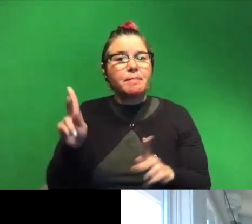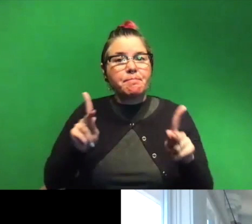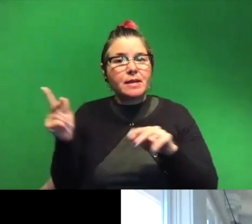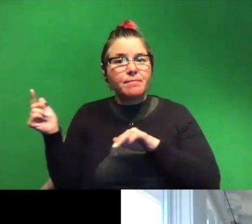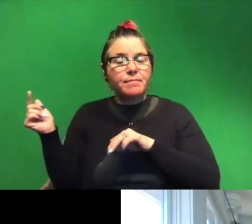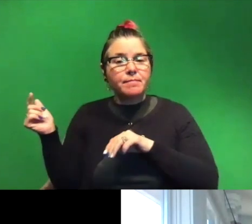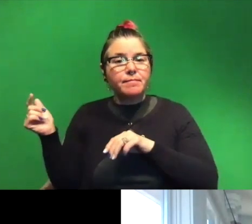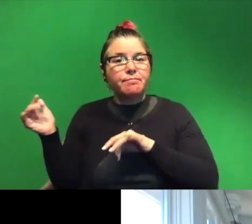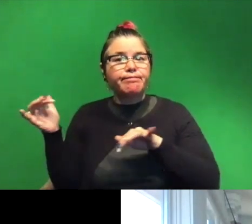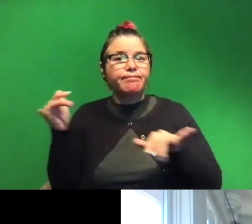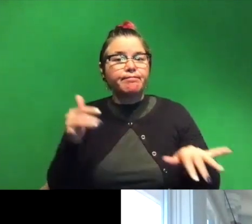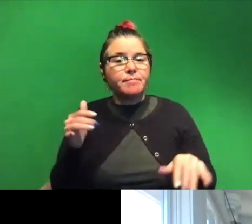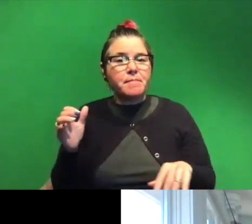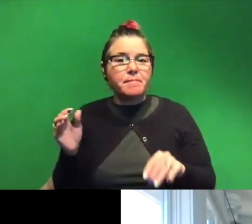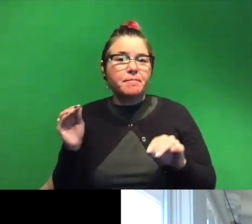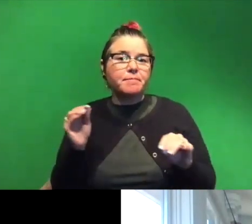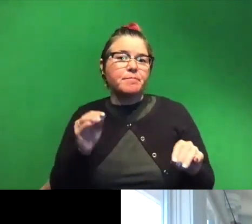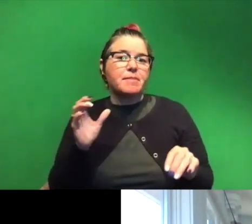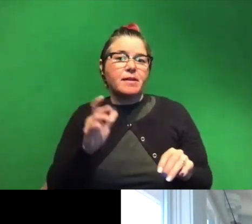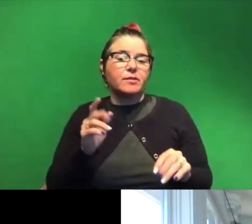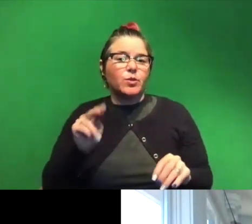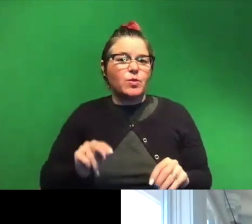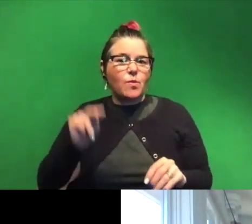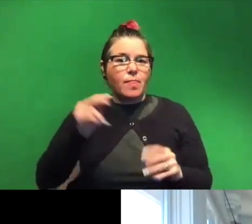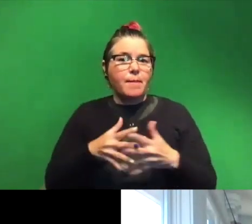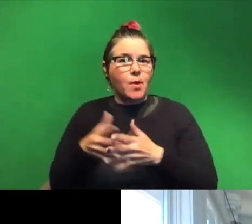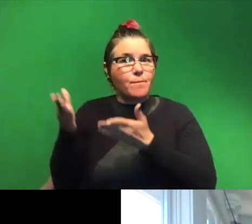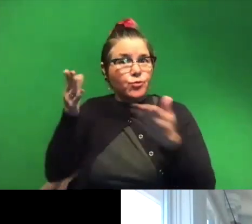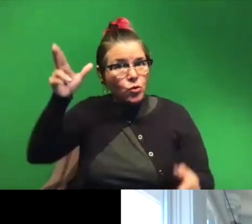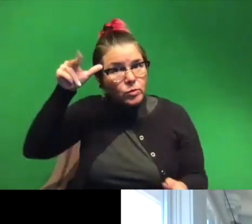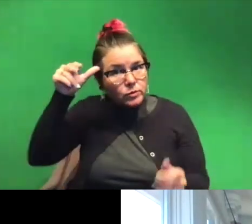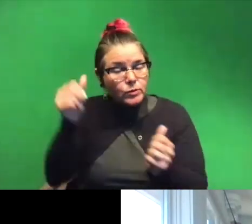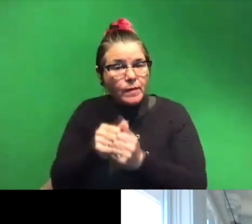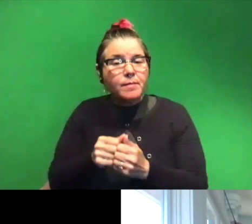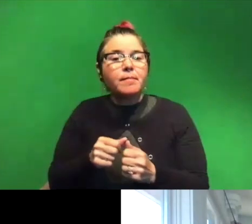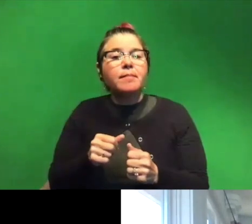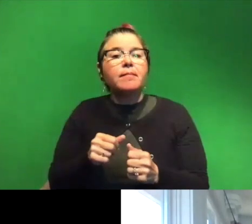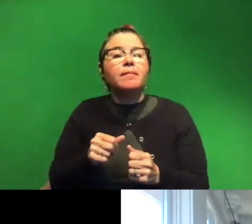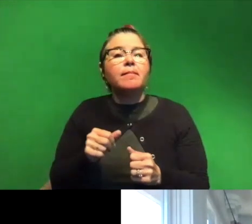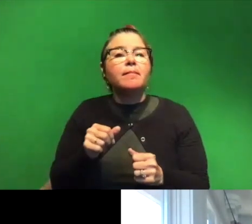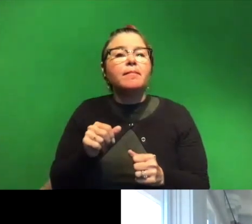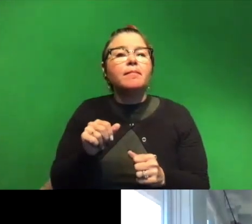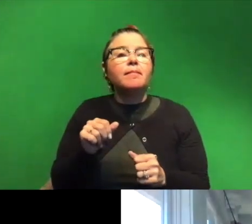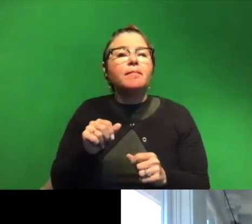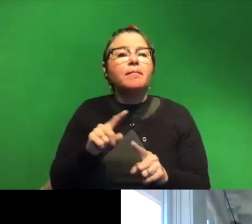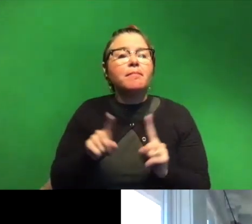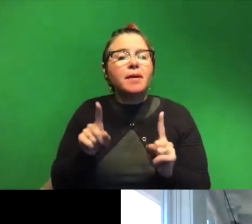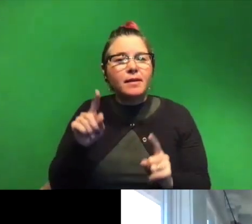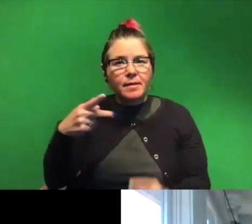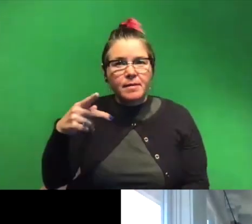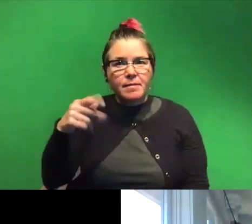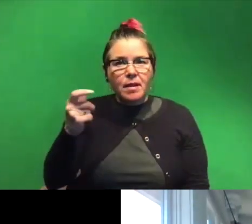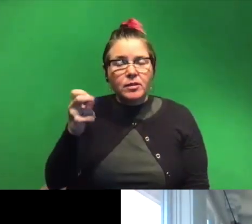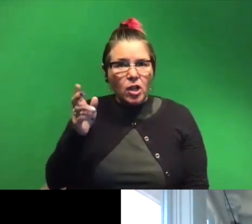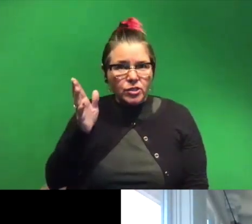started rehabitating North America, they brought horses with them. But to a paleontologist way, way in the